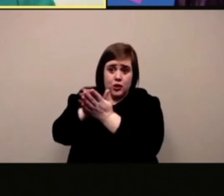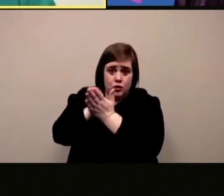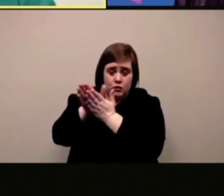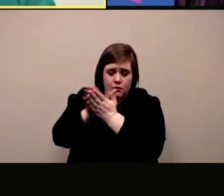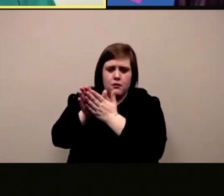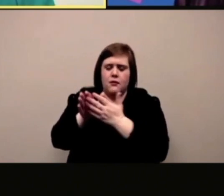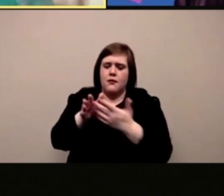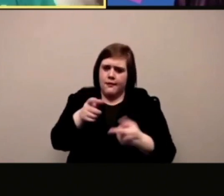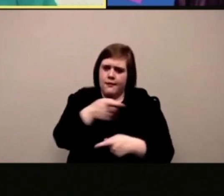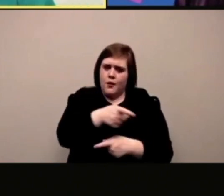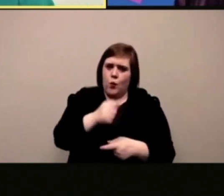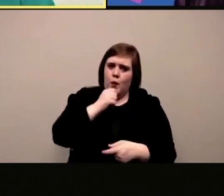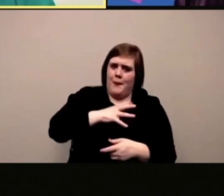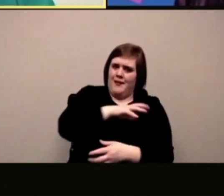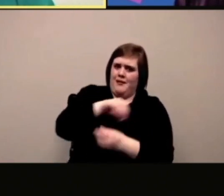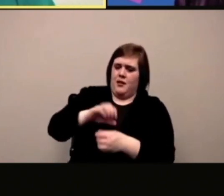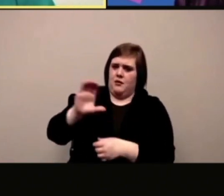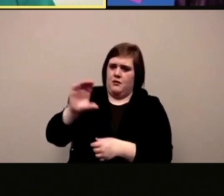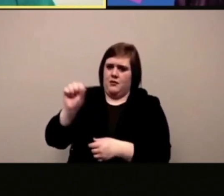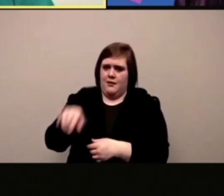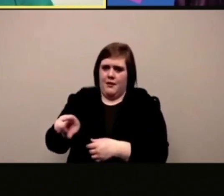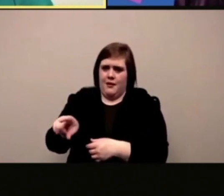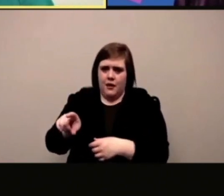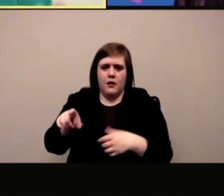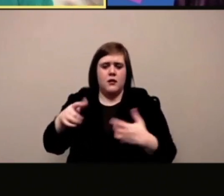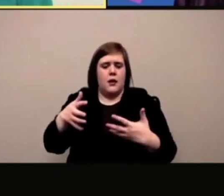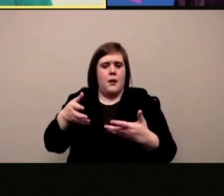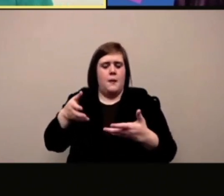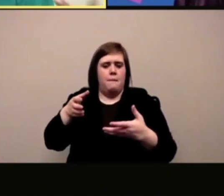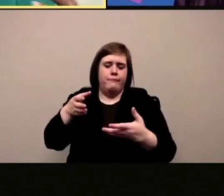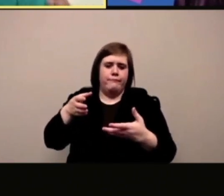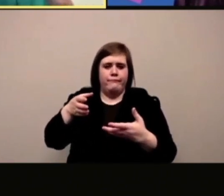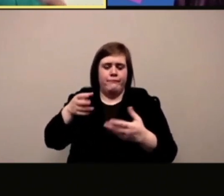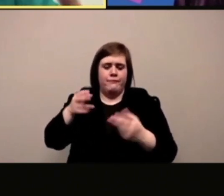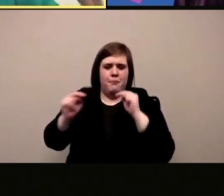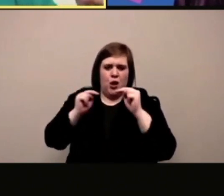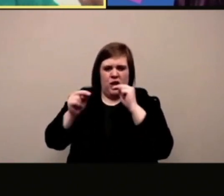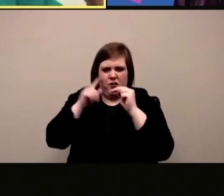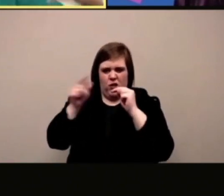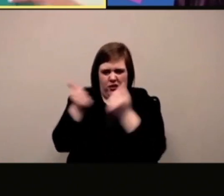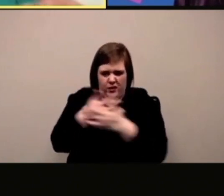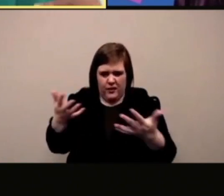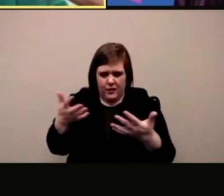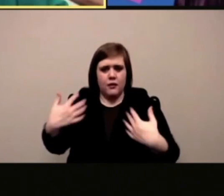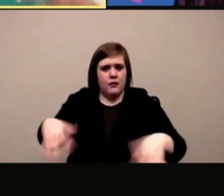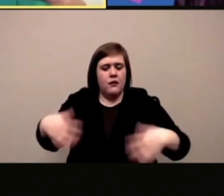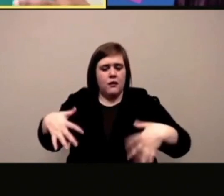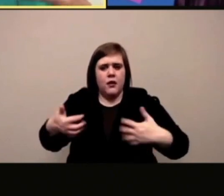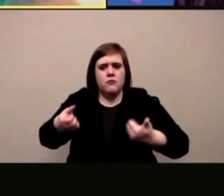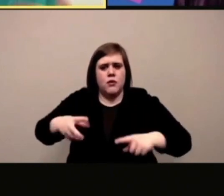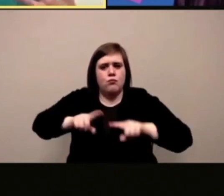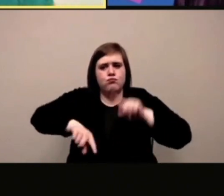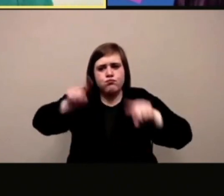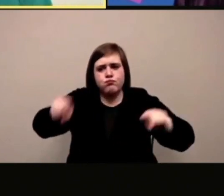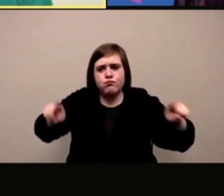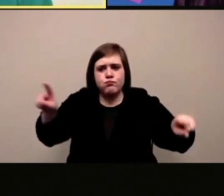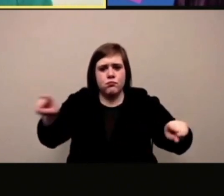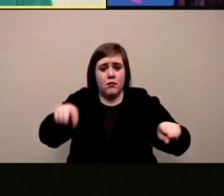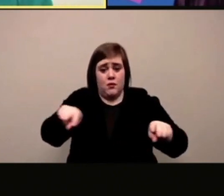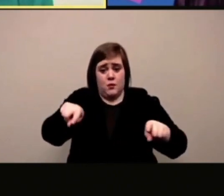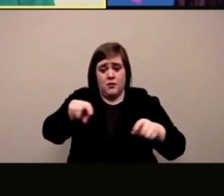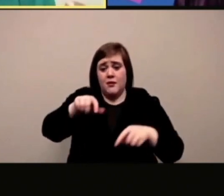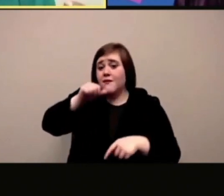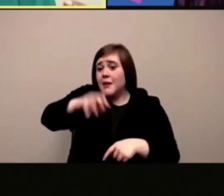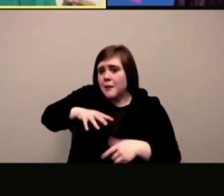computer science, that the solution was Barbie for everything, and I'm thinking to myself, there's such diversity in my female students.